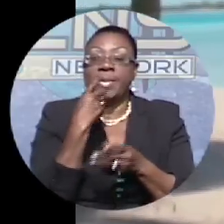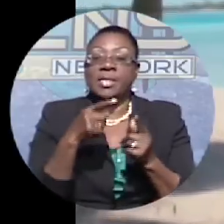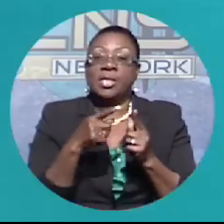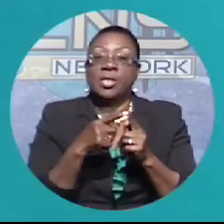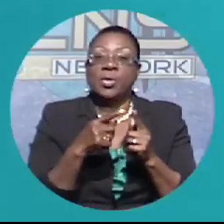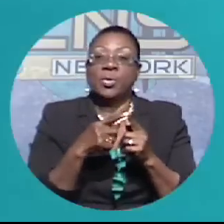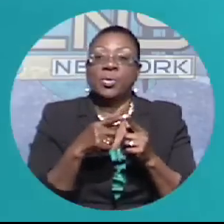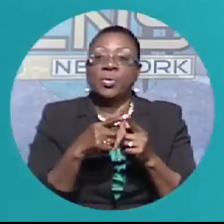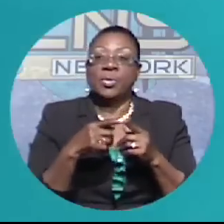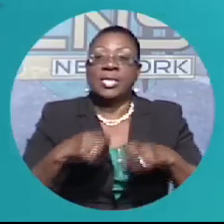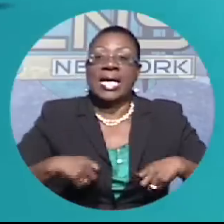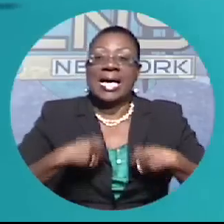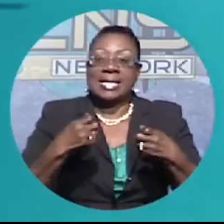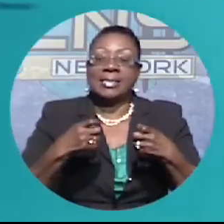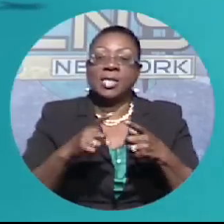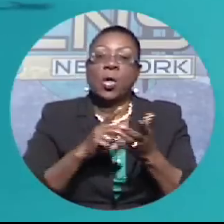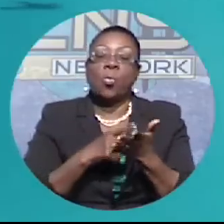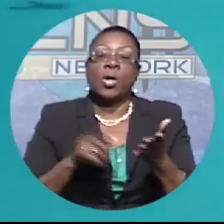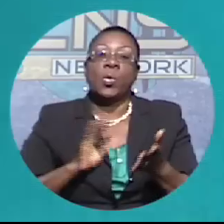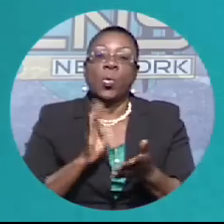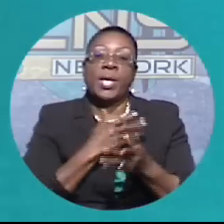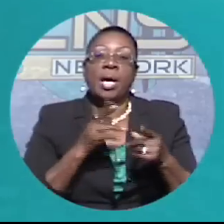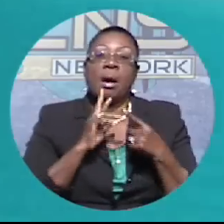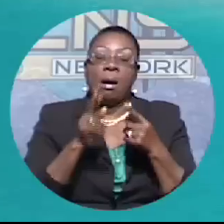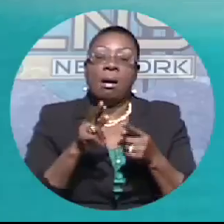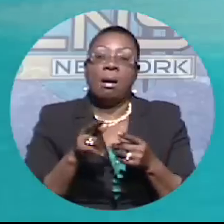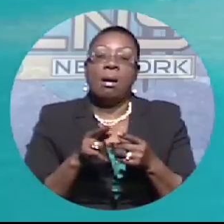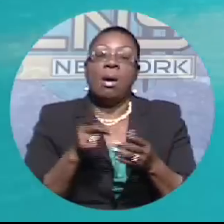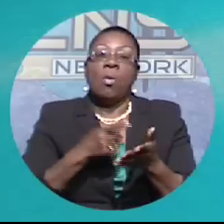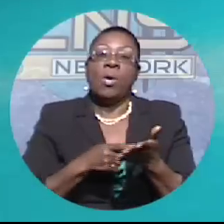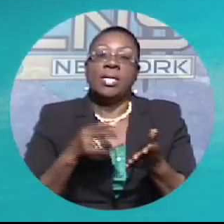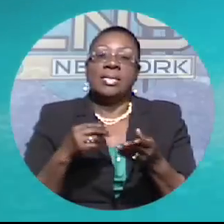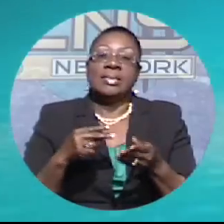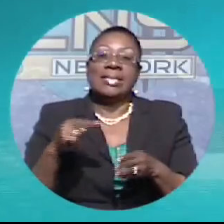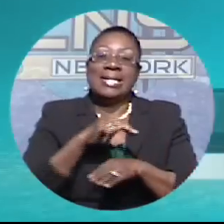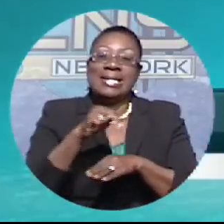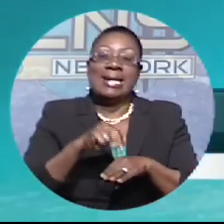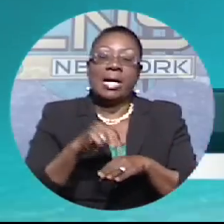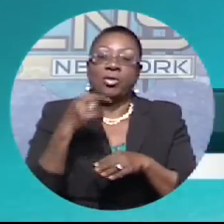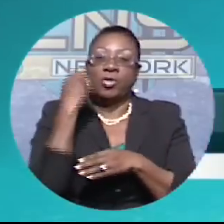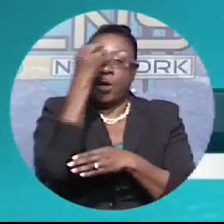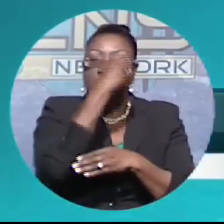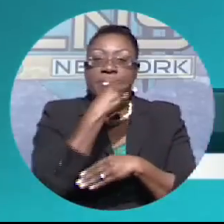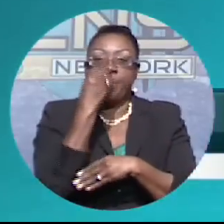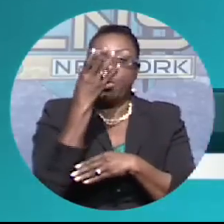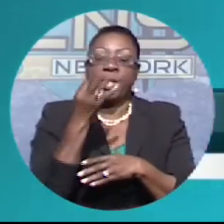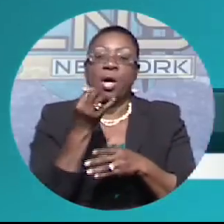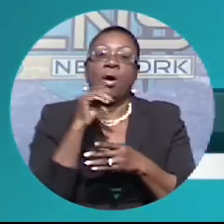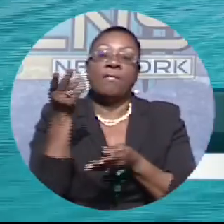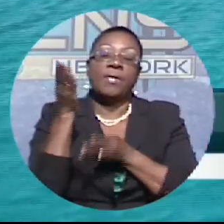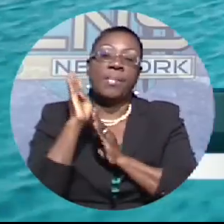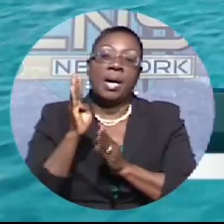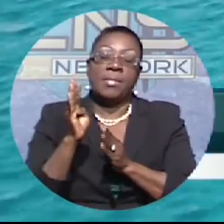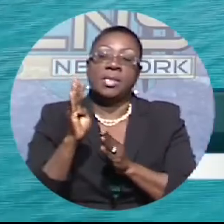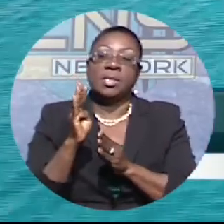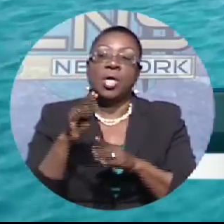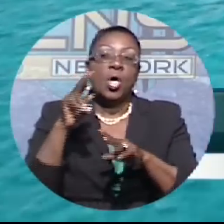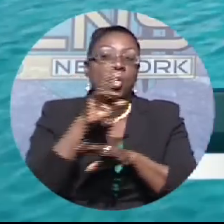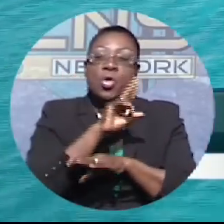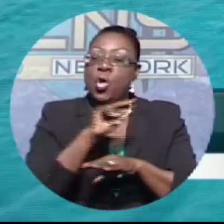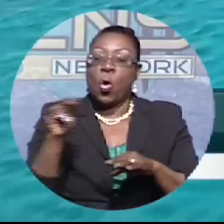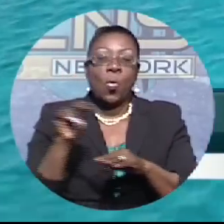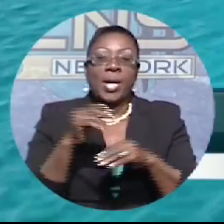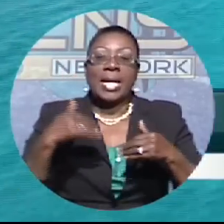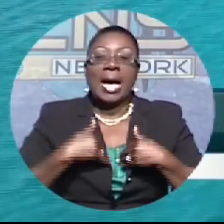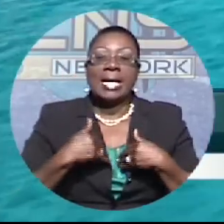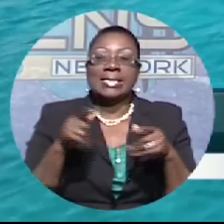of what we are naturally, the natural beauty that we are champions in. No one does the water, the beaches,